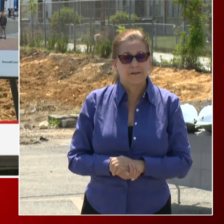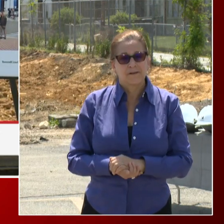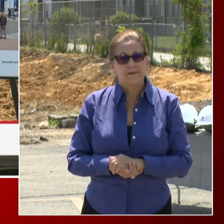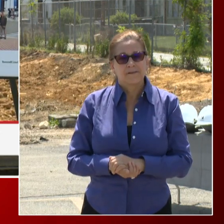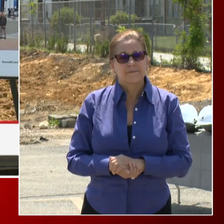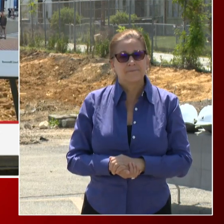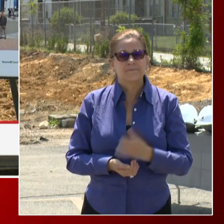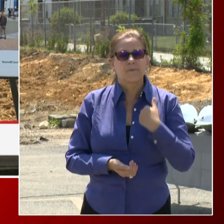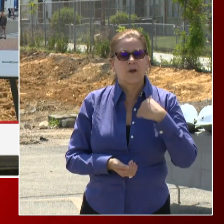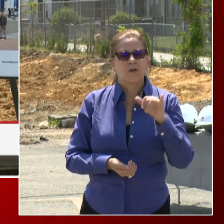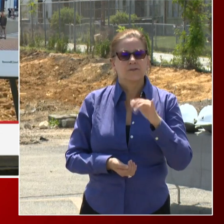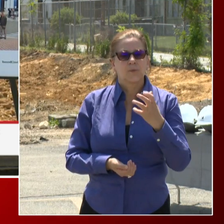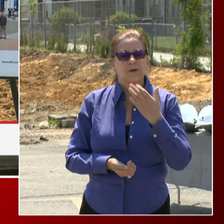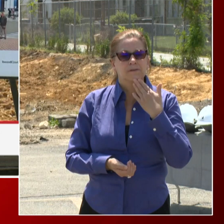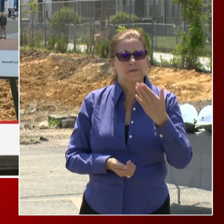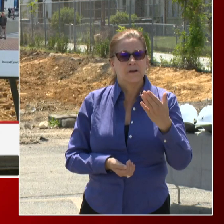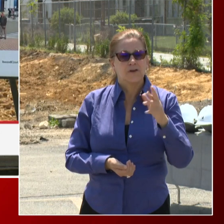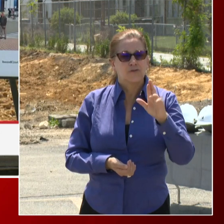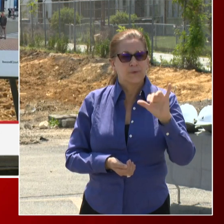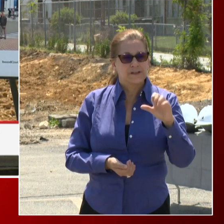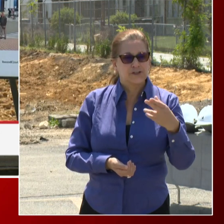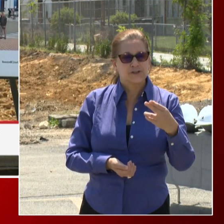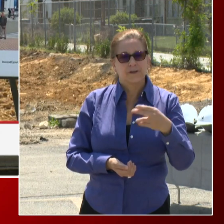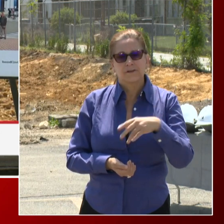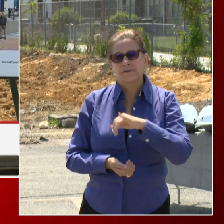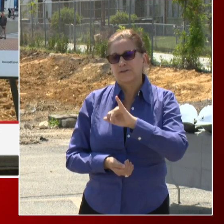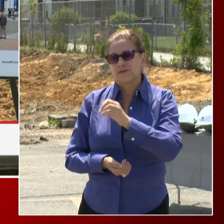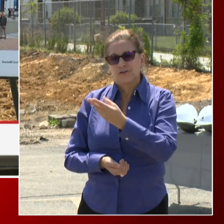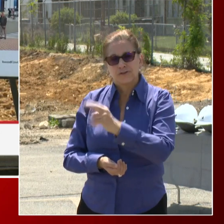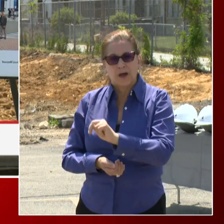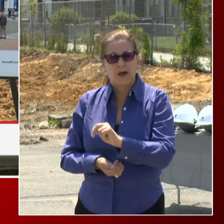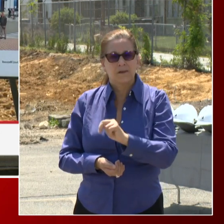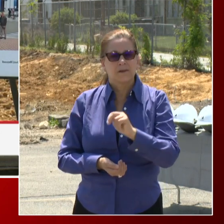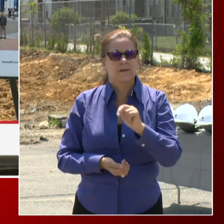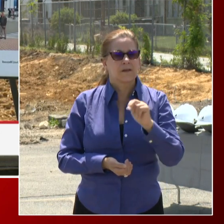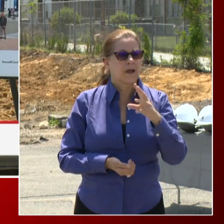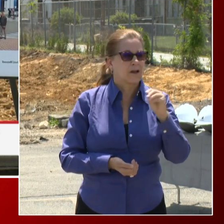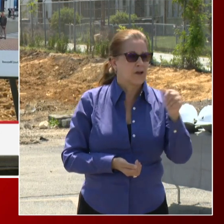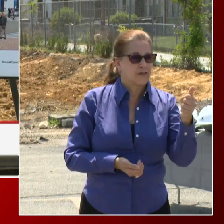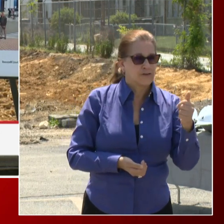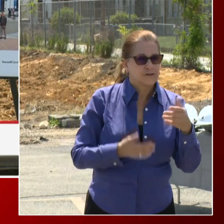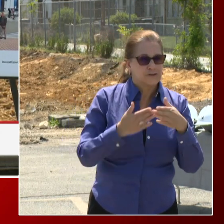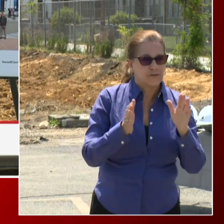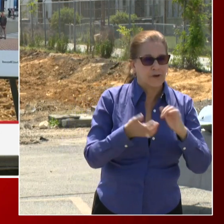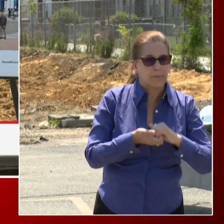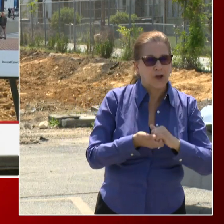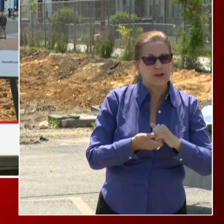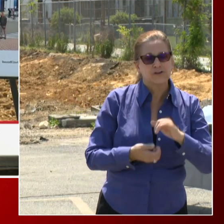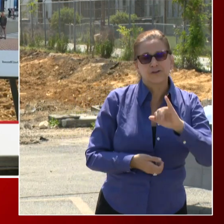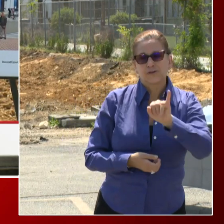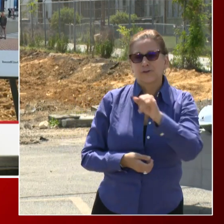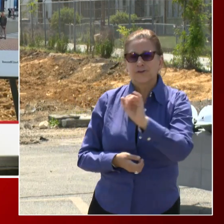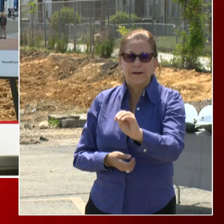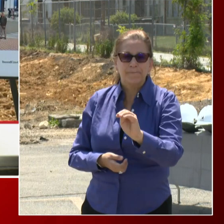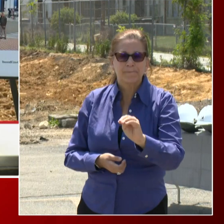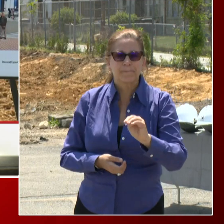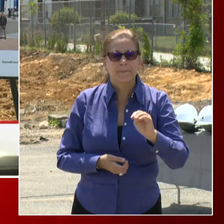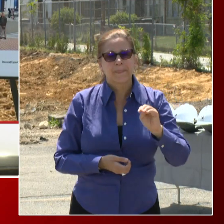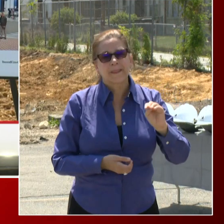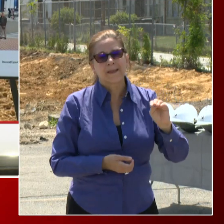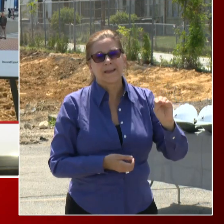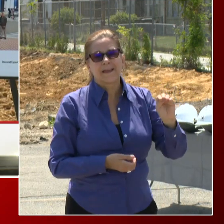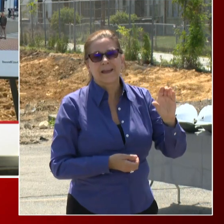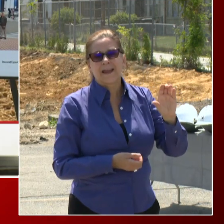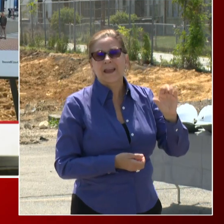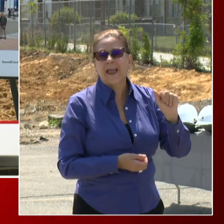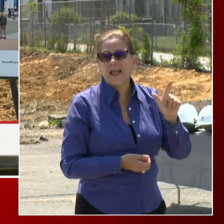Rich Villaboy and John DeToli, our general partner who you just met, Jim Simmons, and Caleb Rabinitz, that also